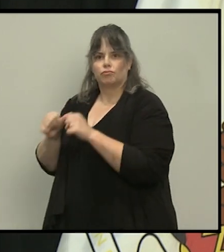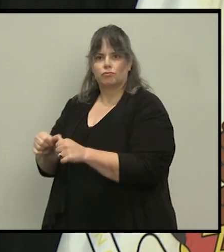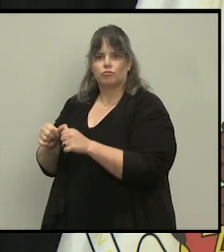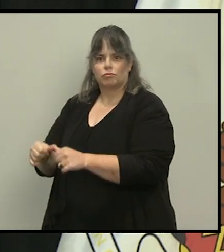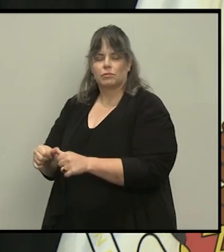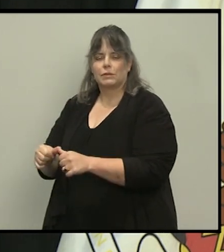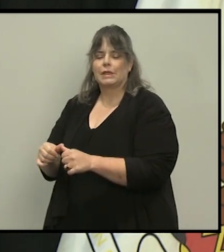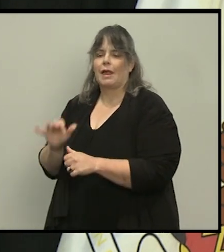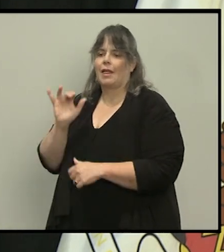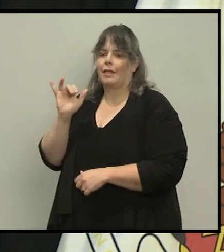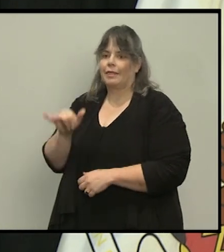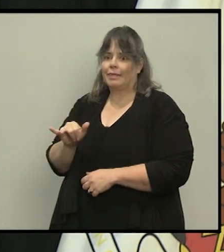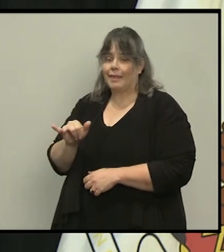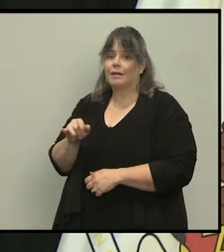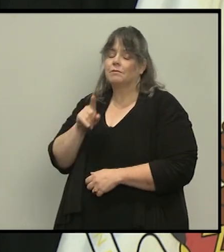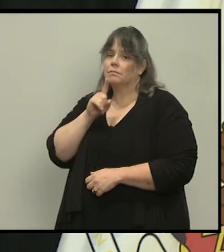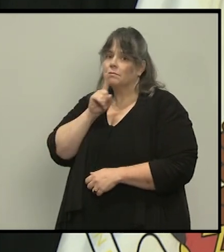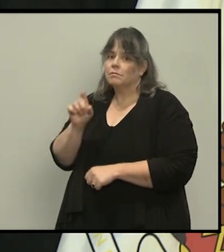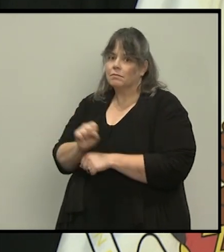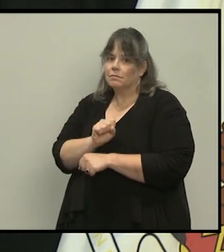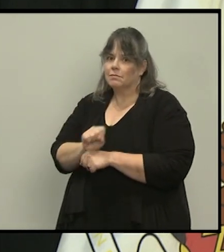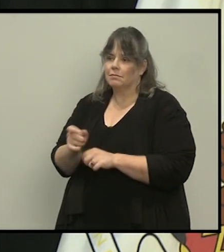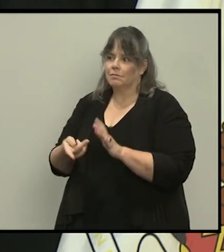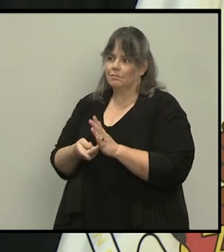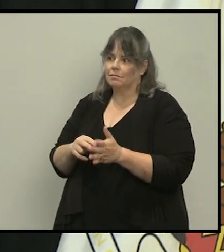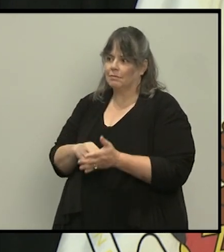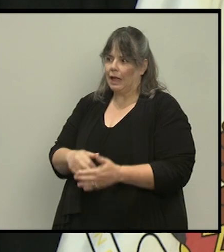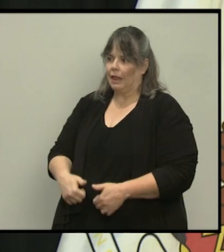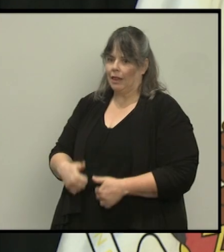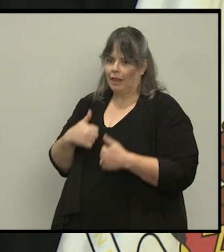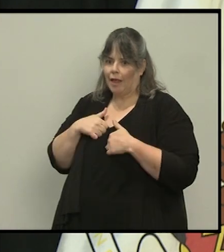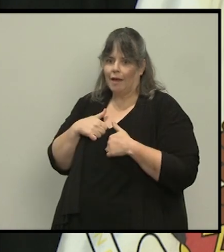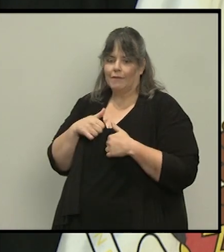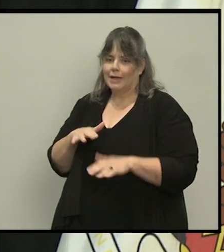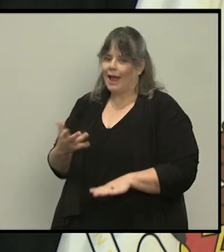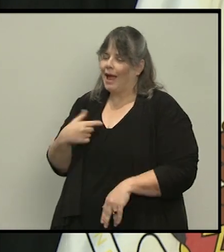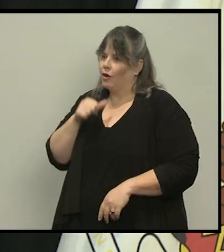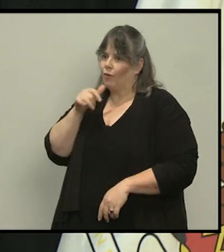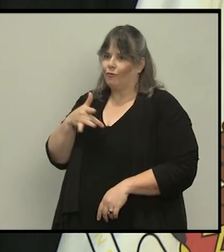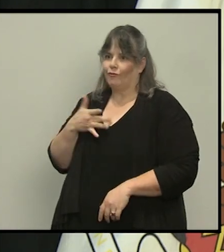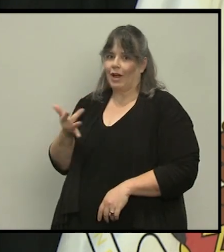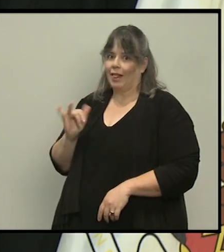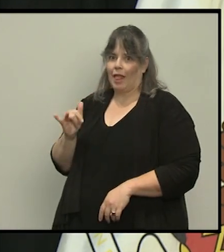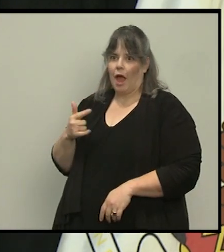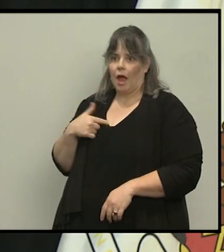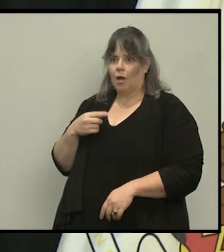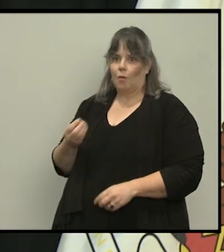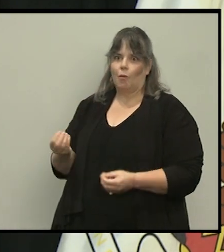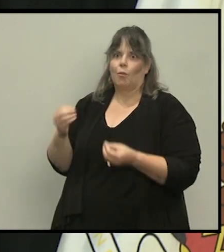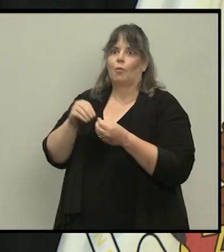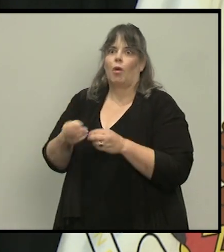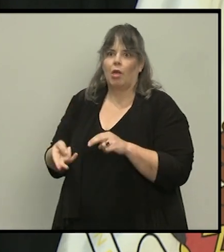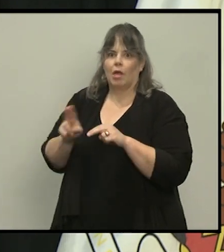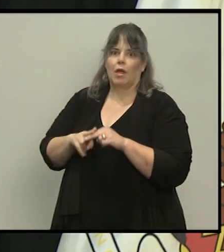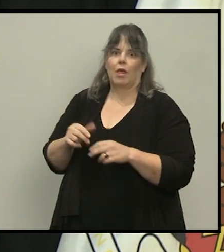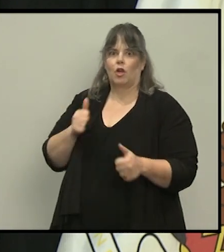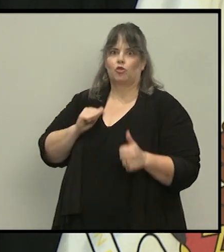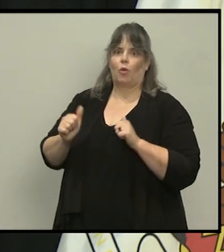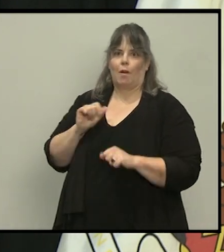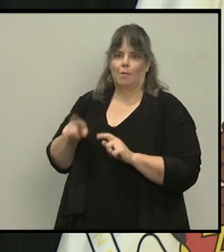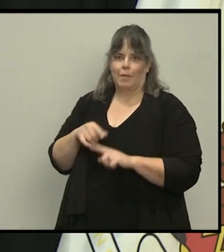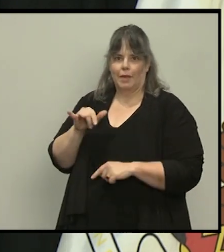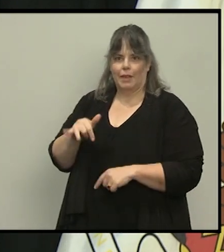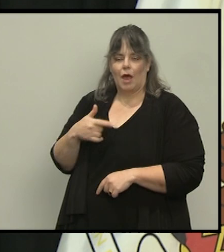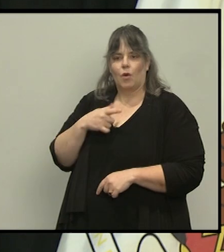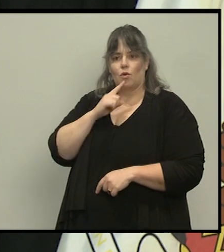This is literally a matter of life or death, and I don't think I'm being melodramatic when I say that. Your choice to attend or not